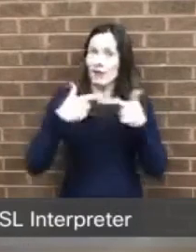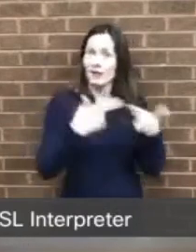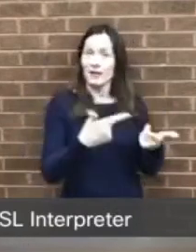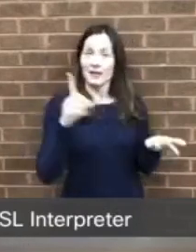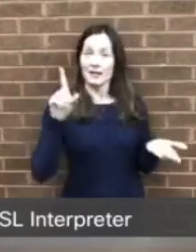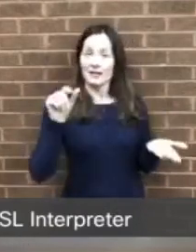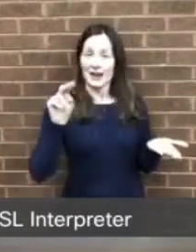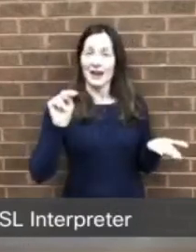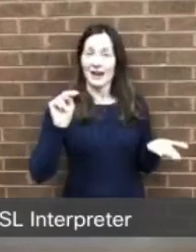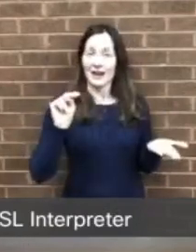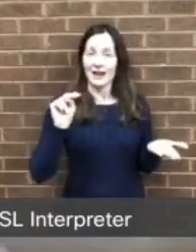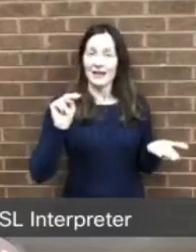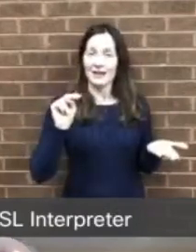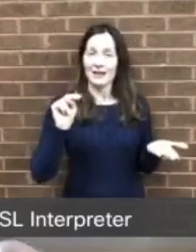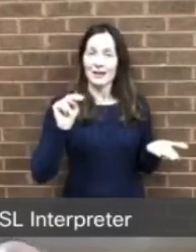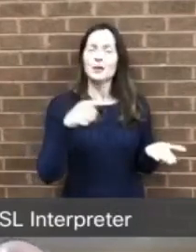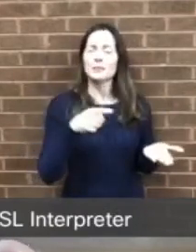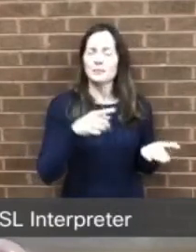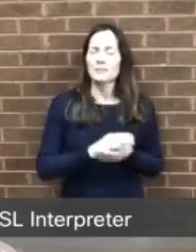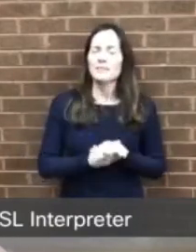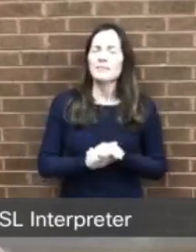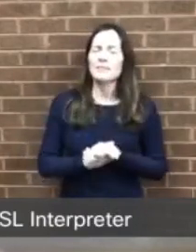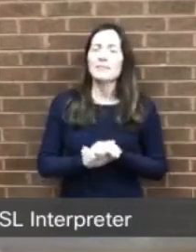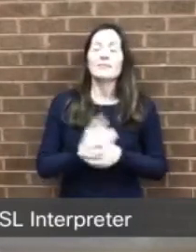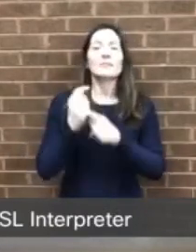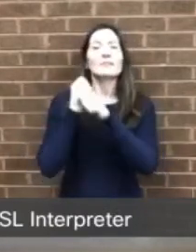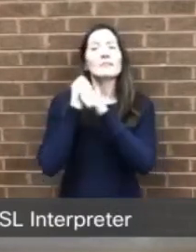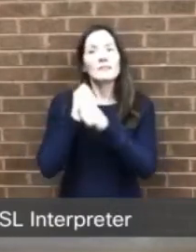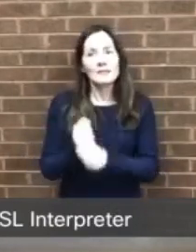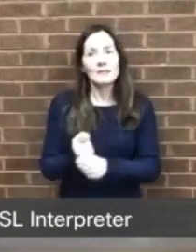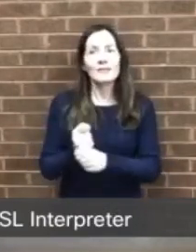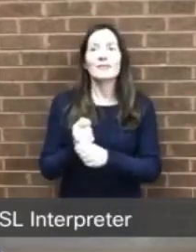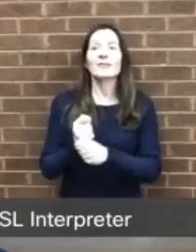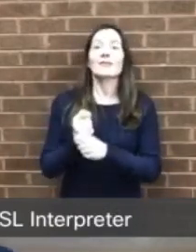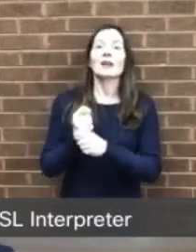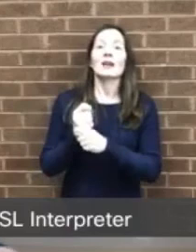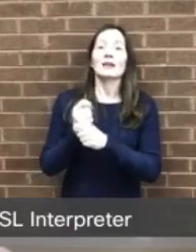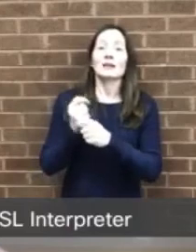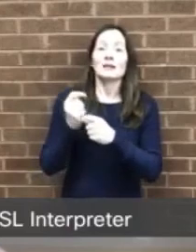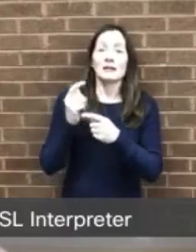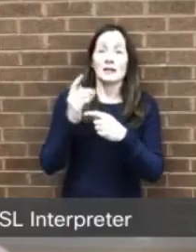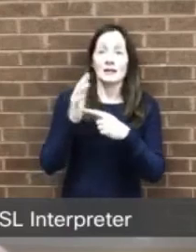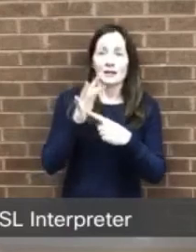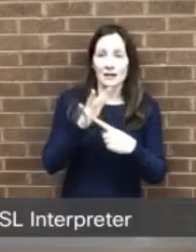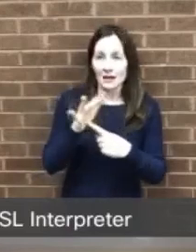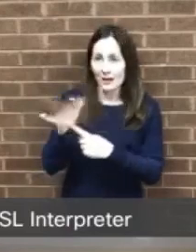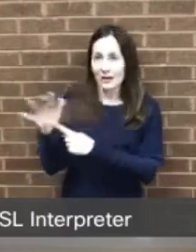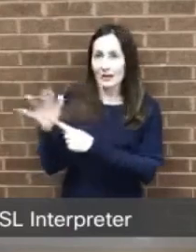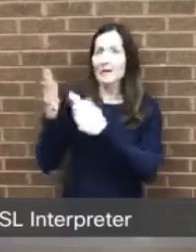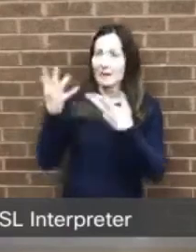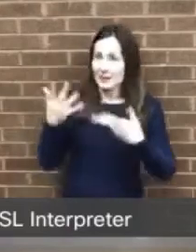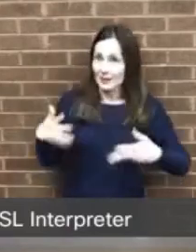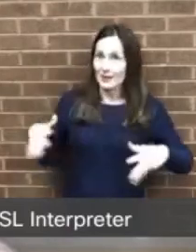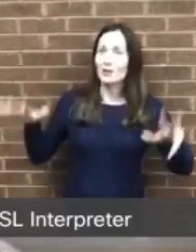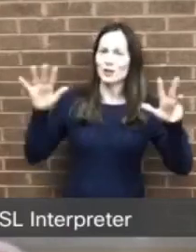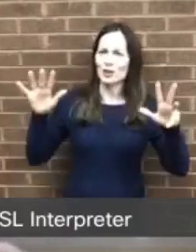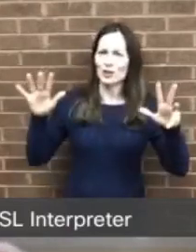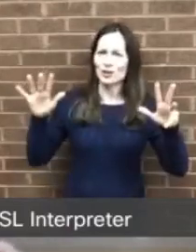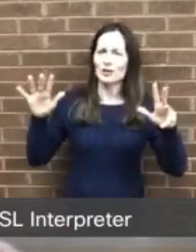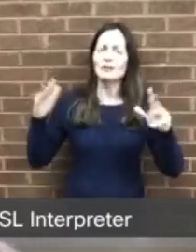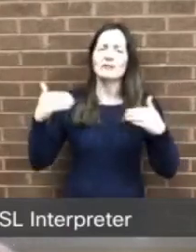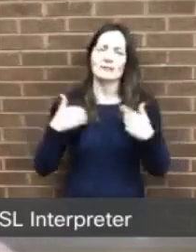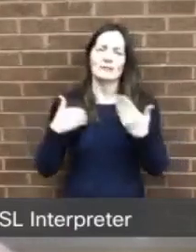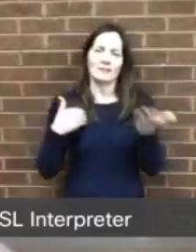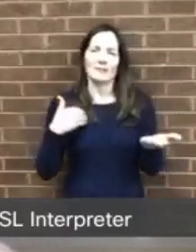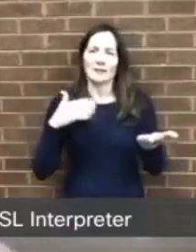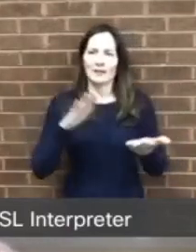And this is the traditional song sung after candlelighting, the words Ma Otzor Yeshuati. And we'll sing the